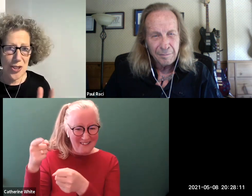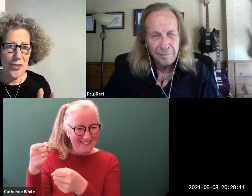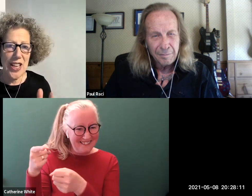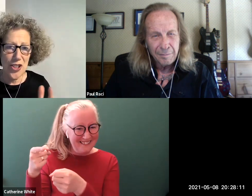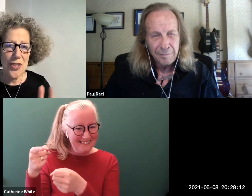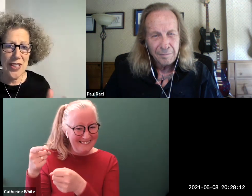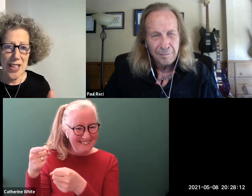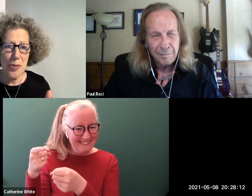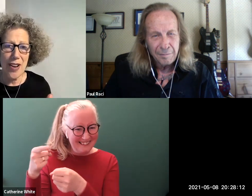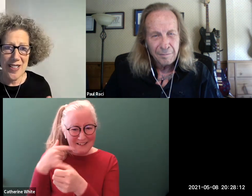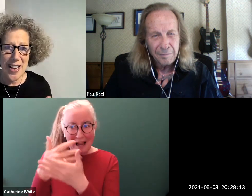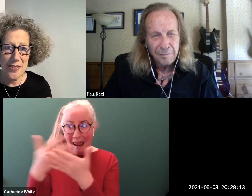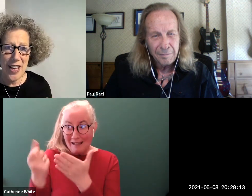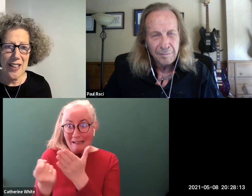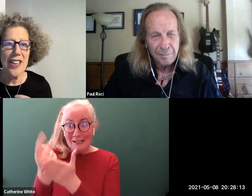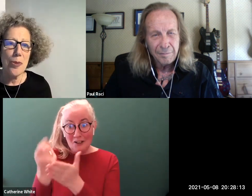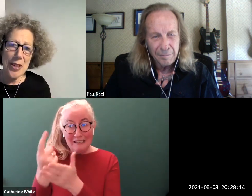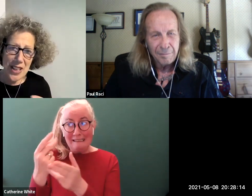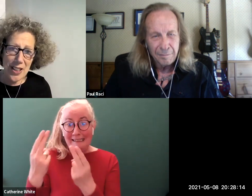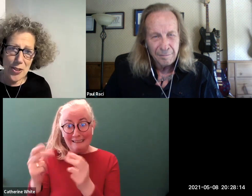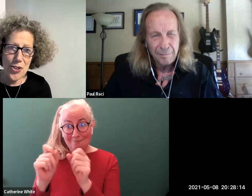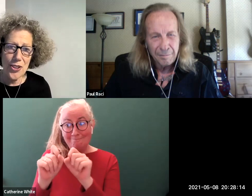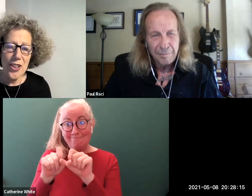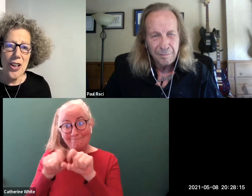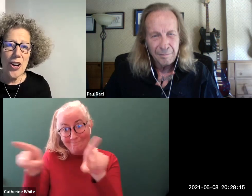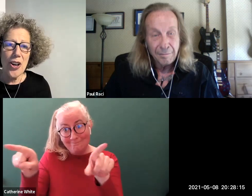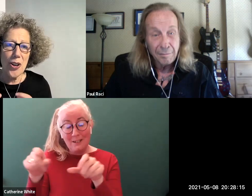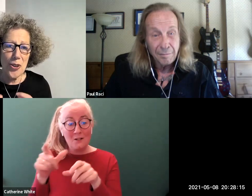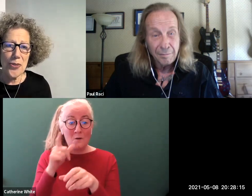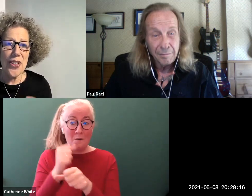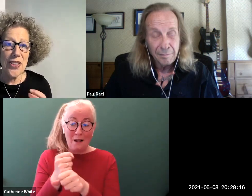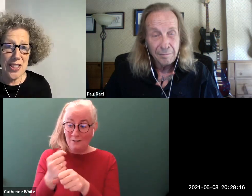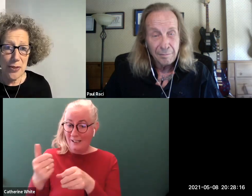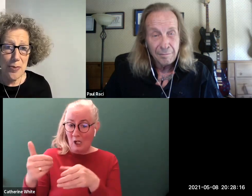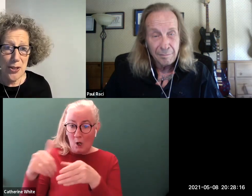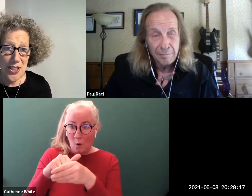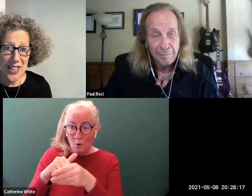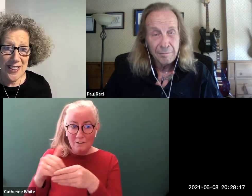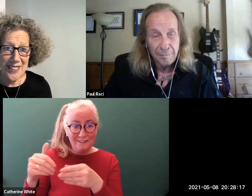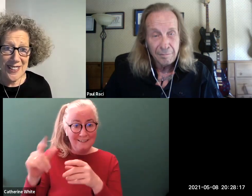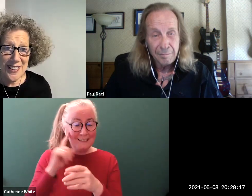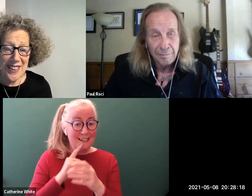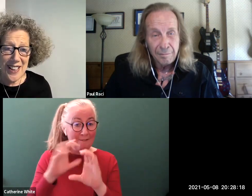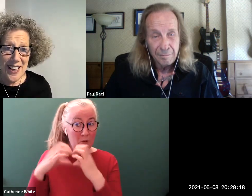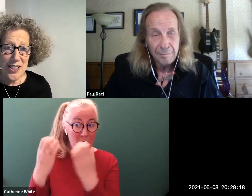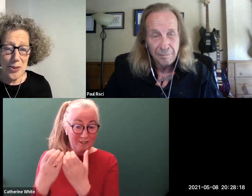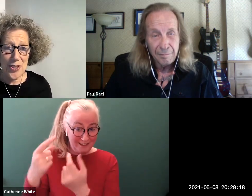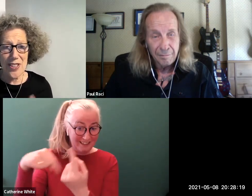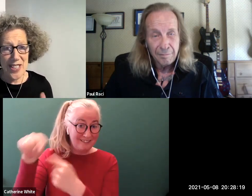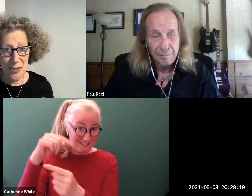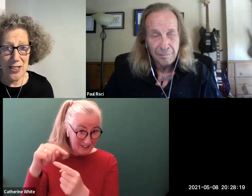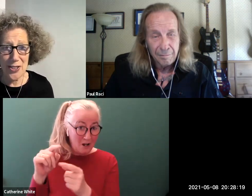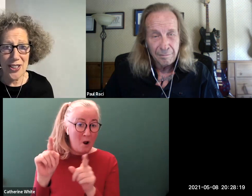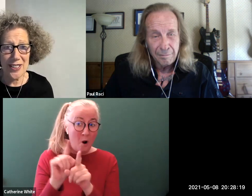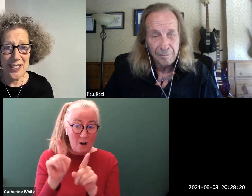a lot of issues that need to be raised out there about the inclusion of the deaf community and also